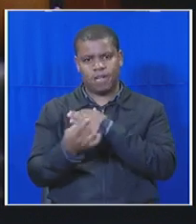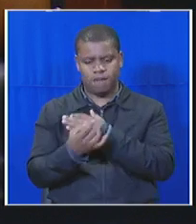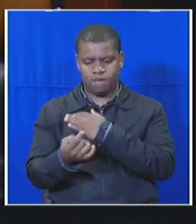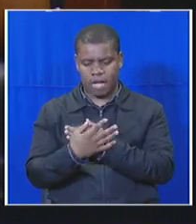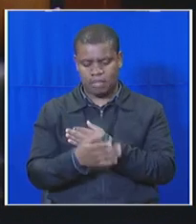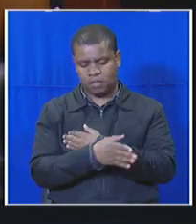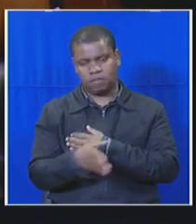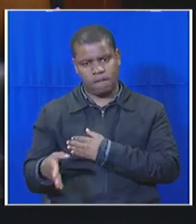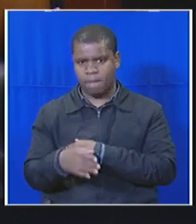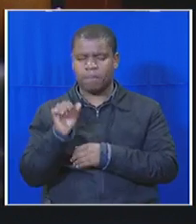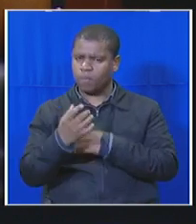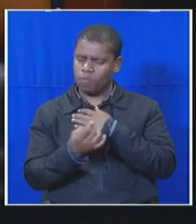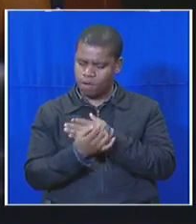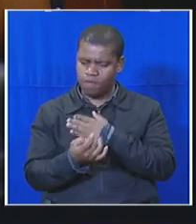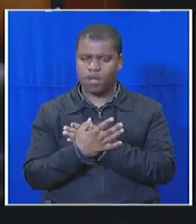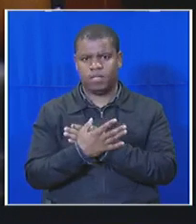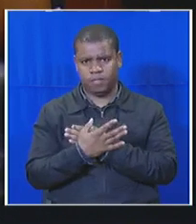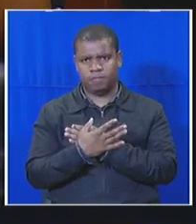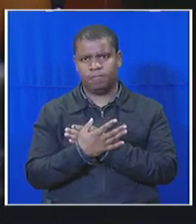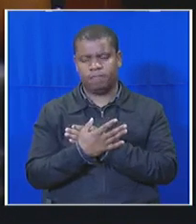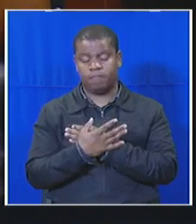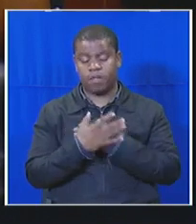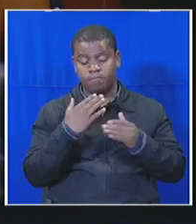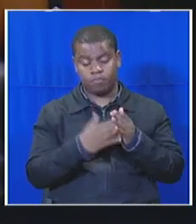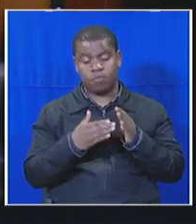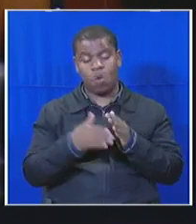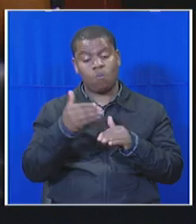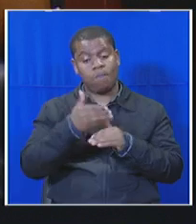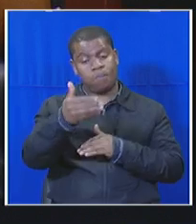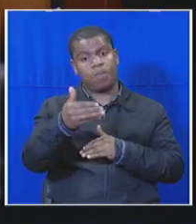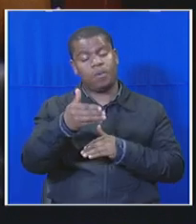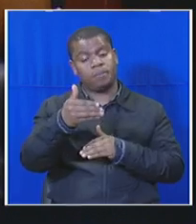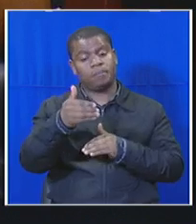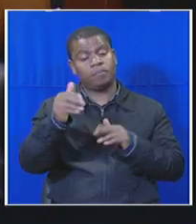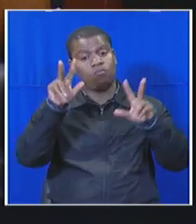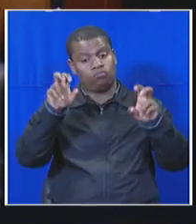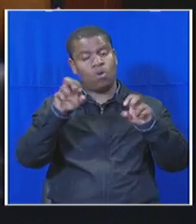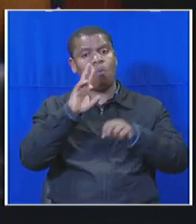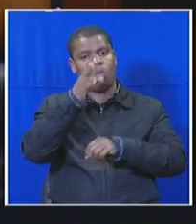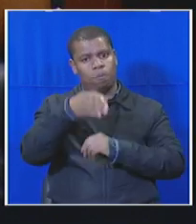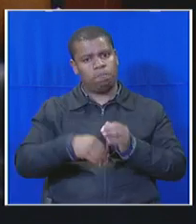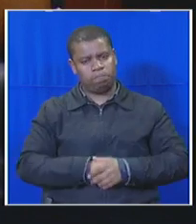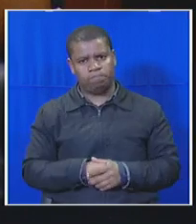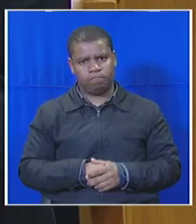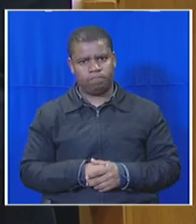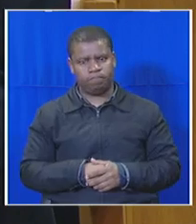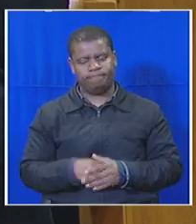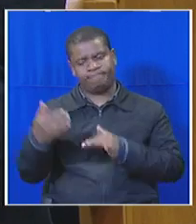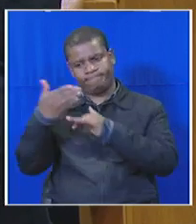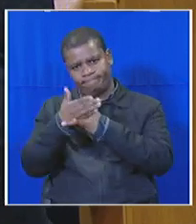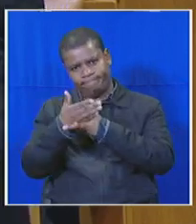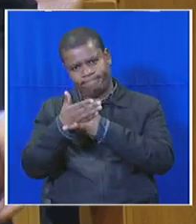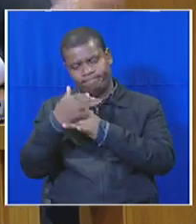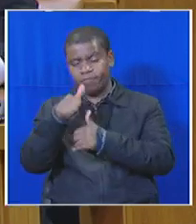have requested to do them. That ruling will be made on the basis of that advice that I will get. Deputy Speaker, with